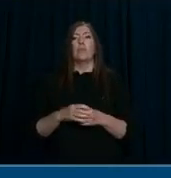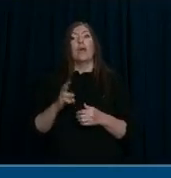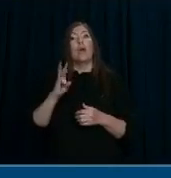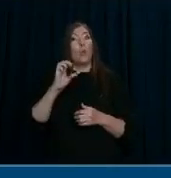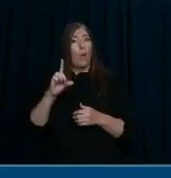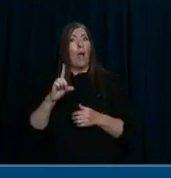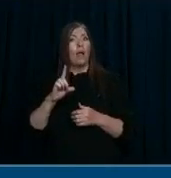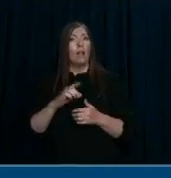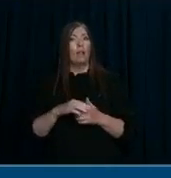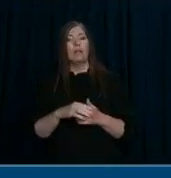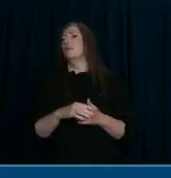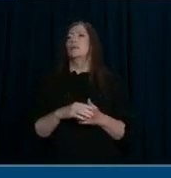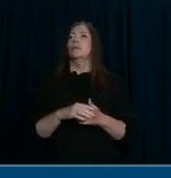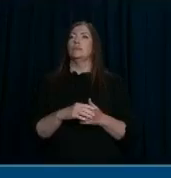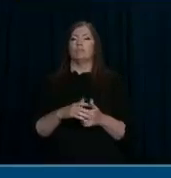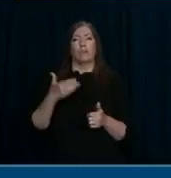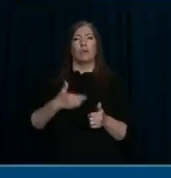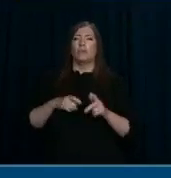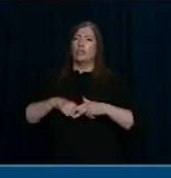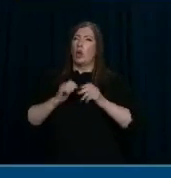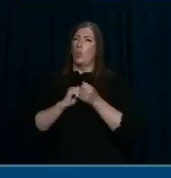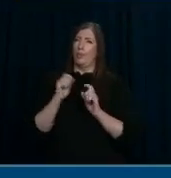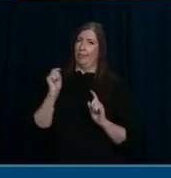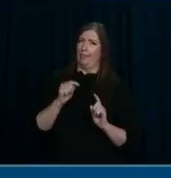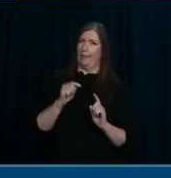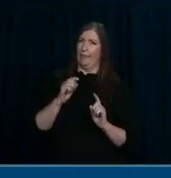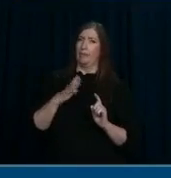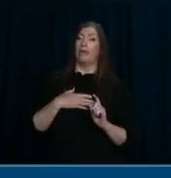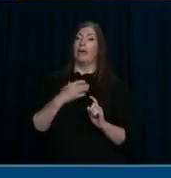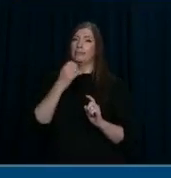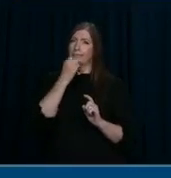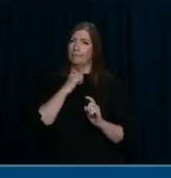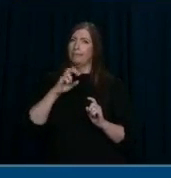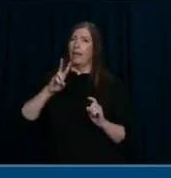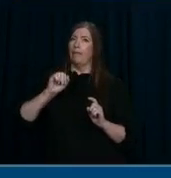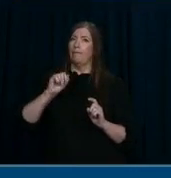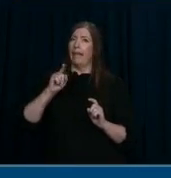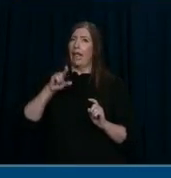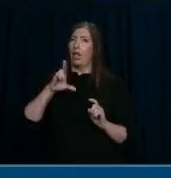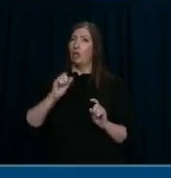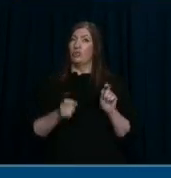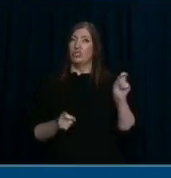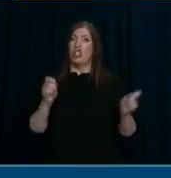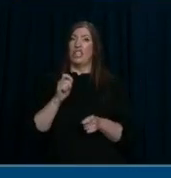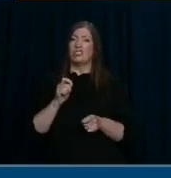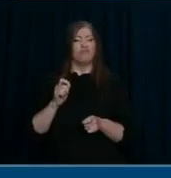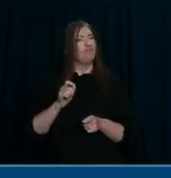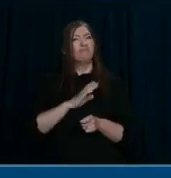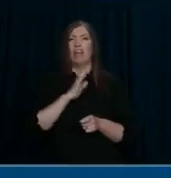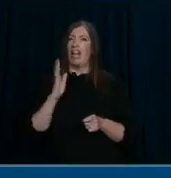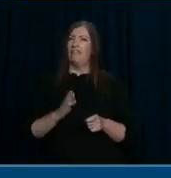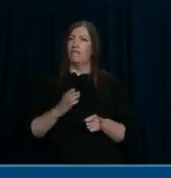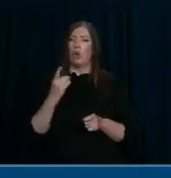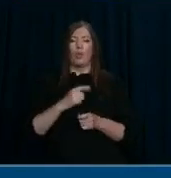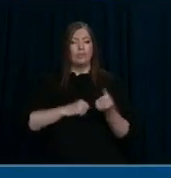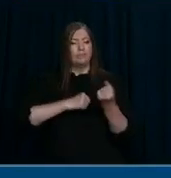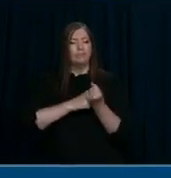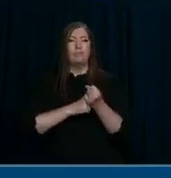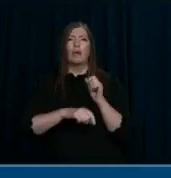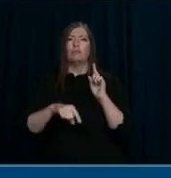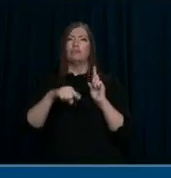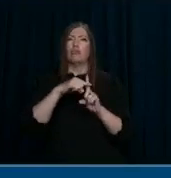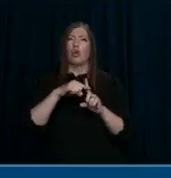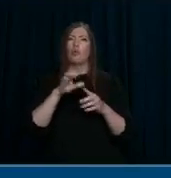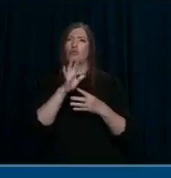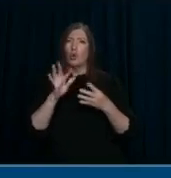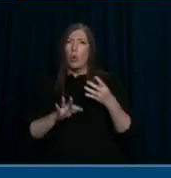Well, I'll start with this. My values have never changed. I have always been pro-choice,